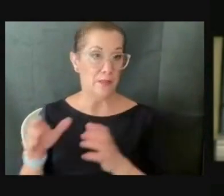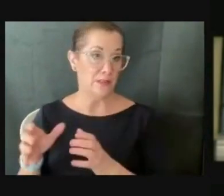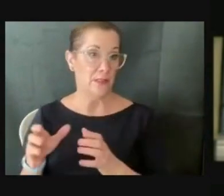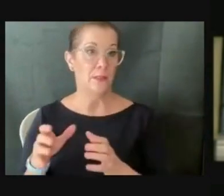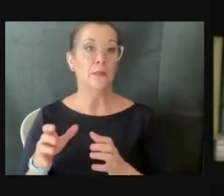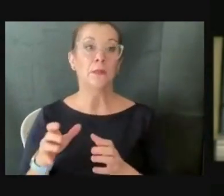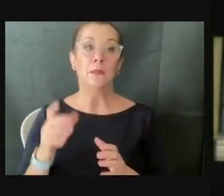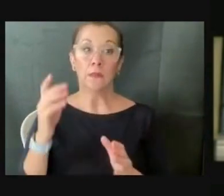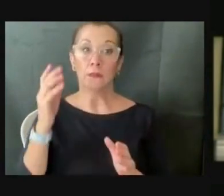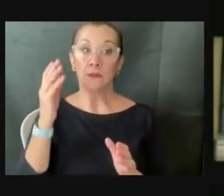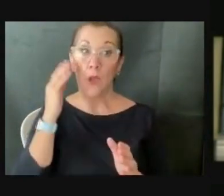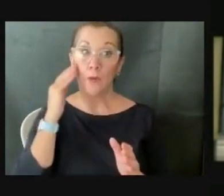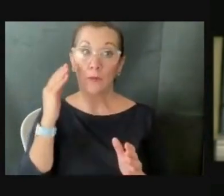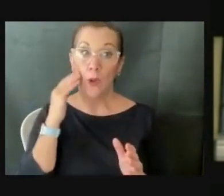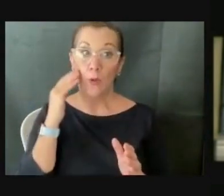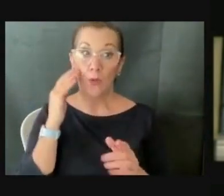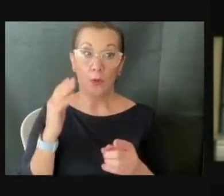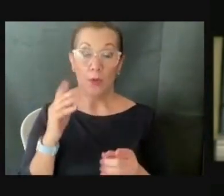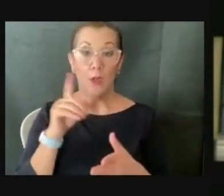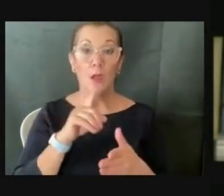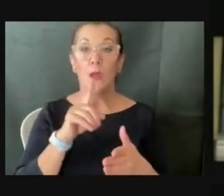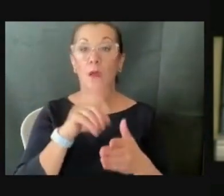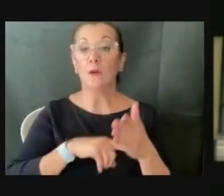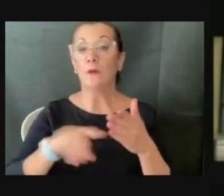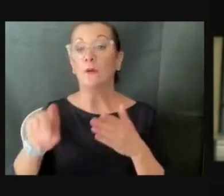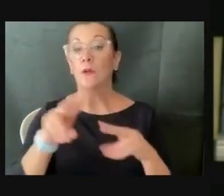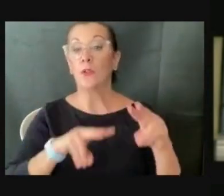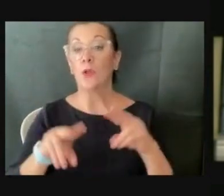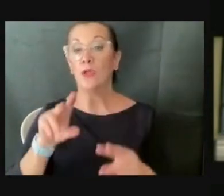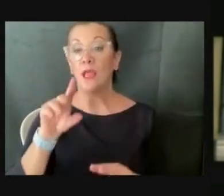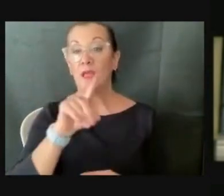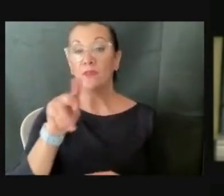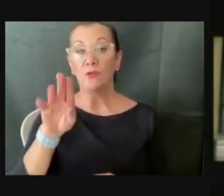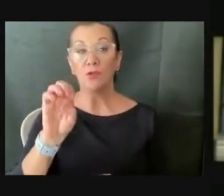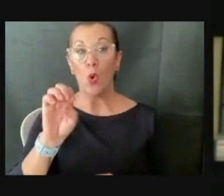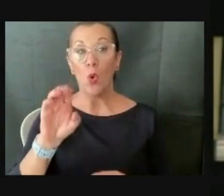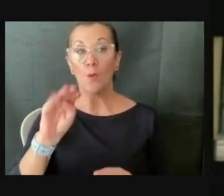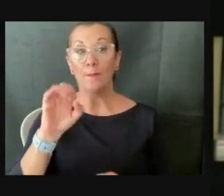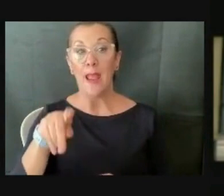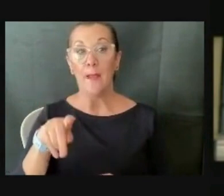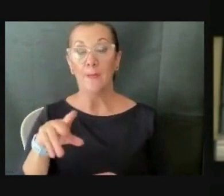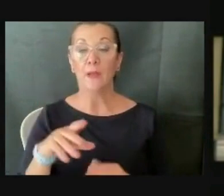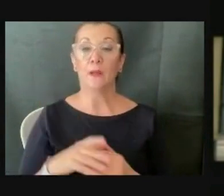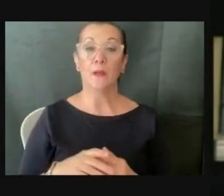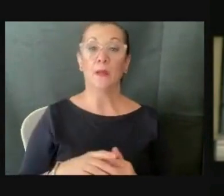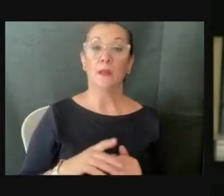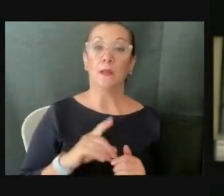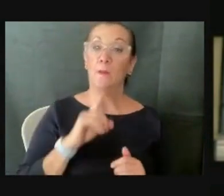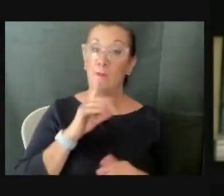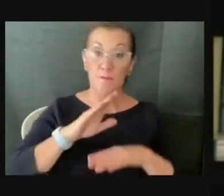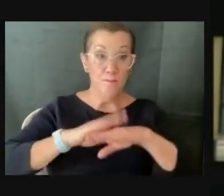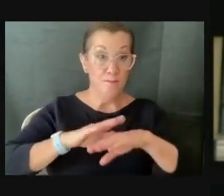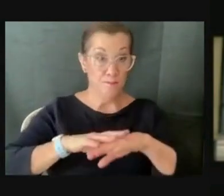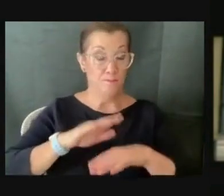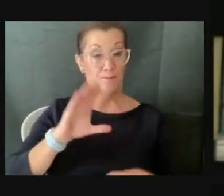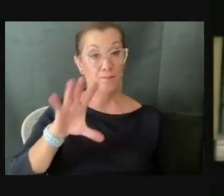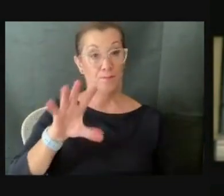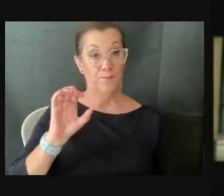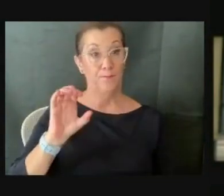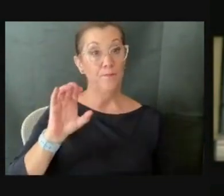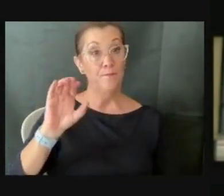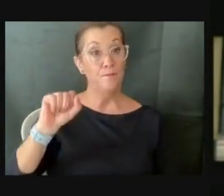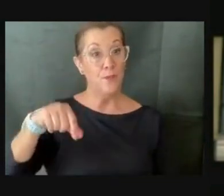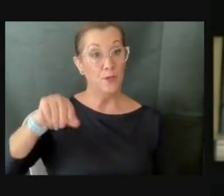note of that. You got to check out your zoning there. Now, they are a maximum of 500 square feet